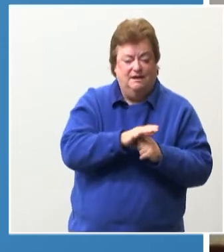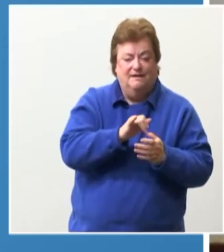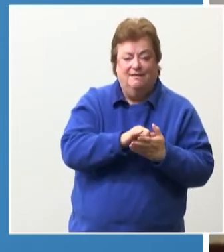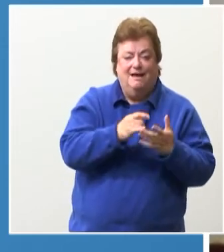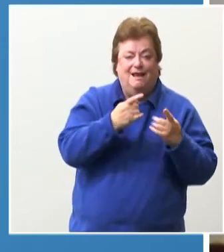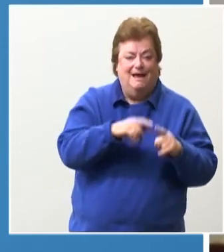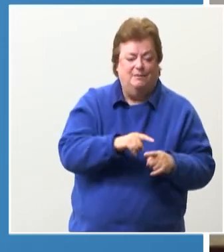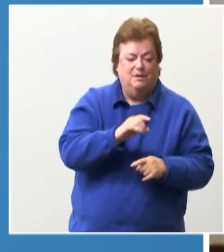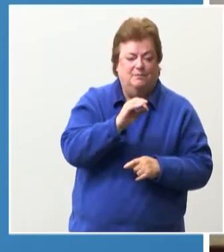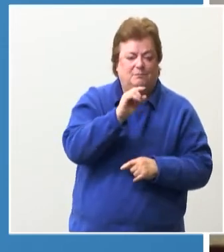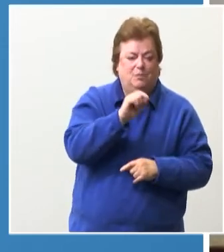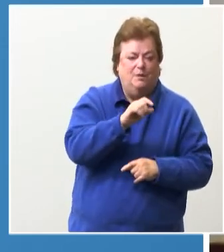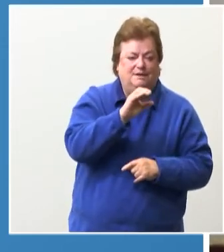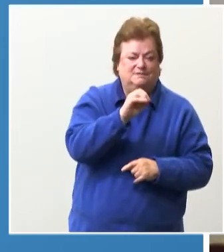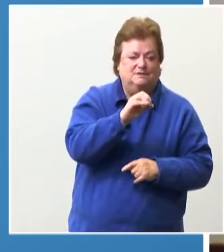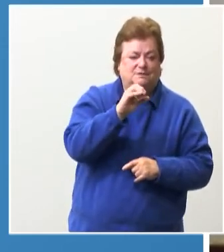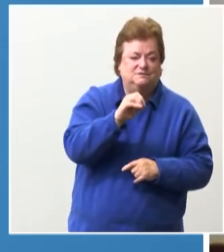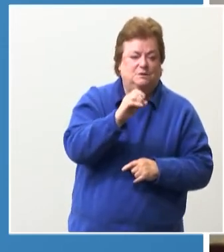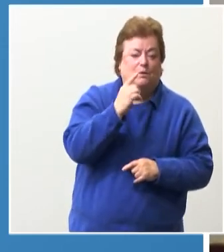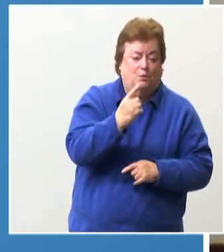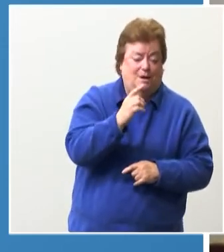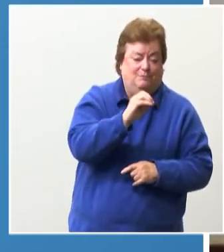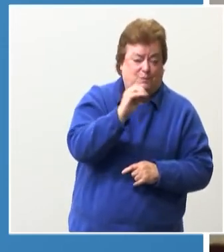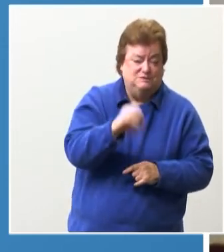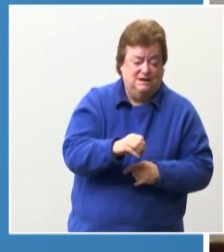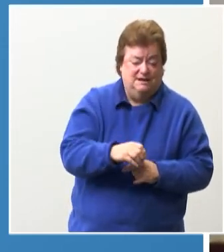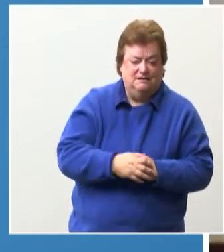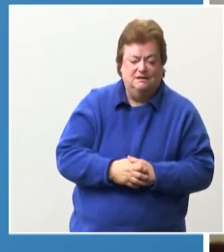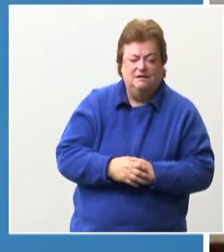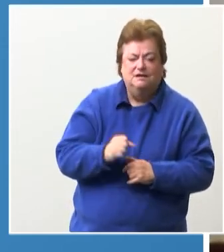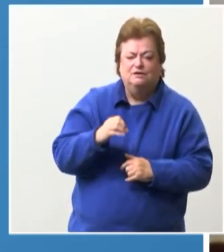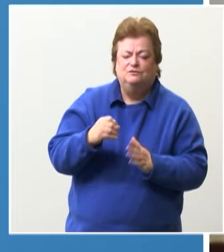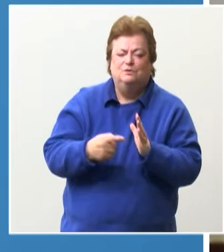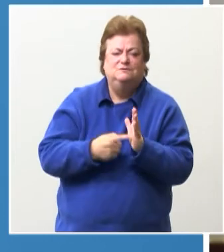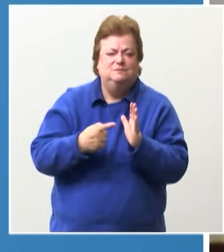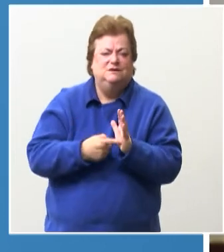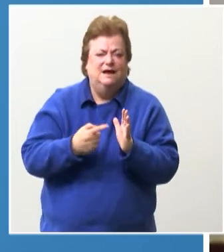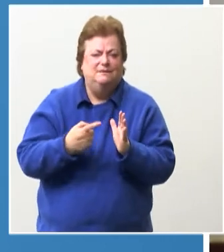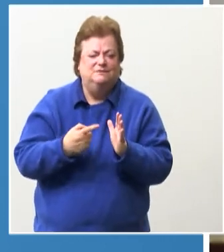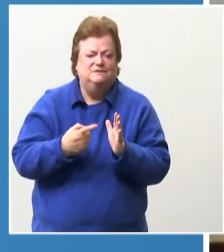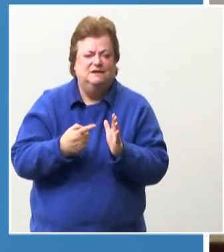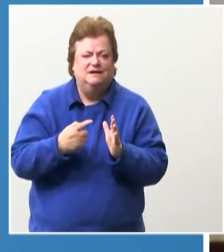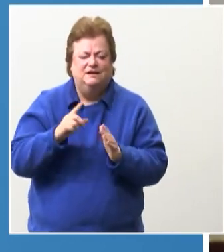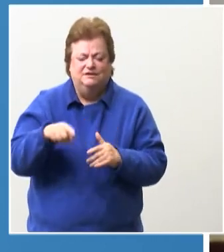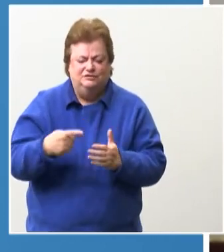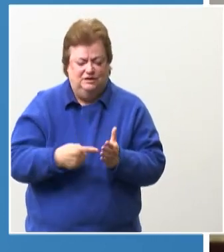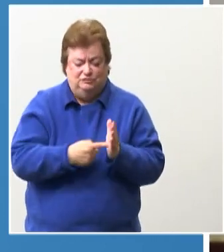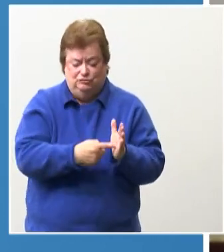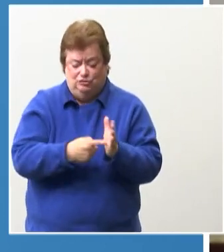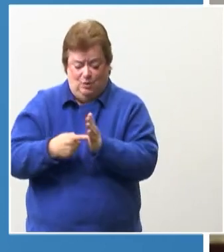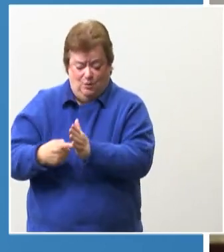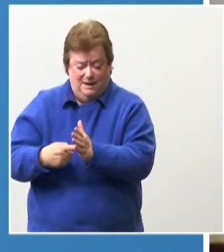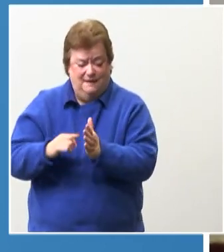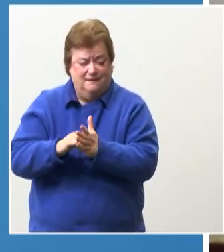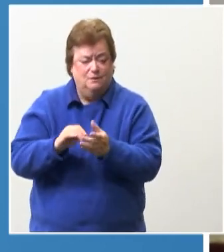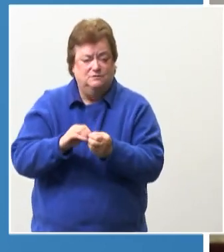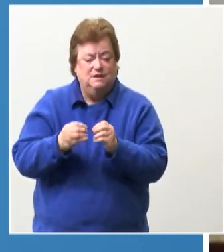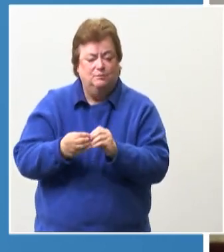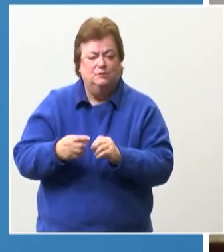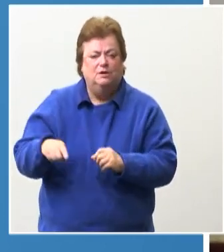about 0.001%. So sometimes just showing those numbers help